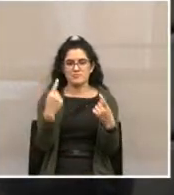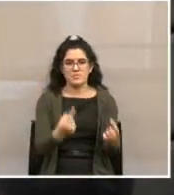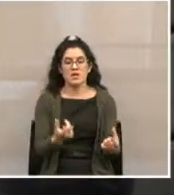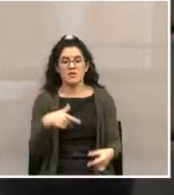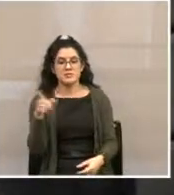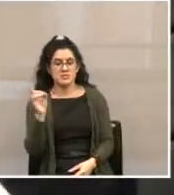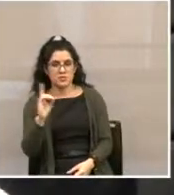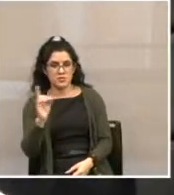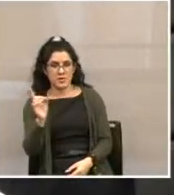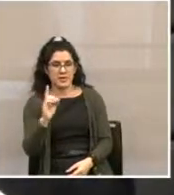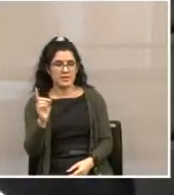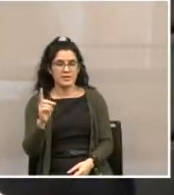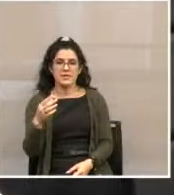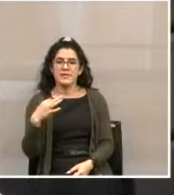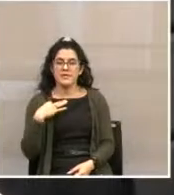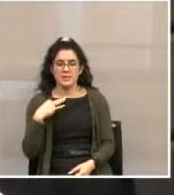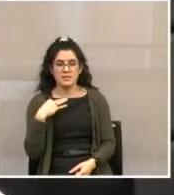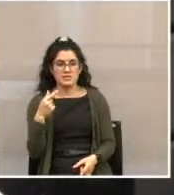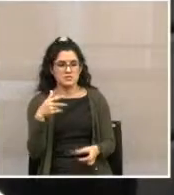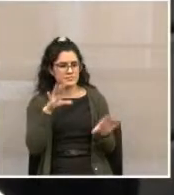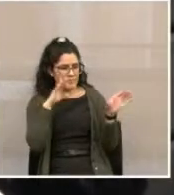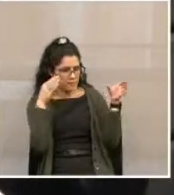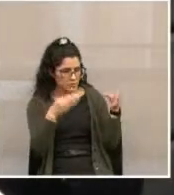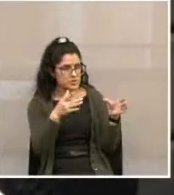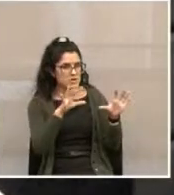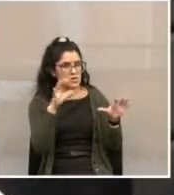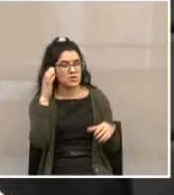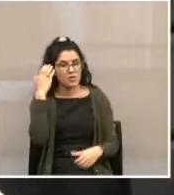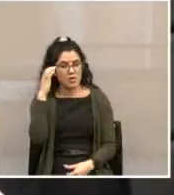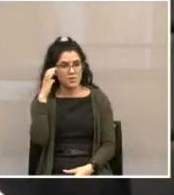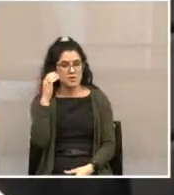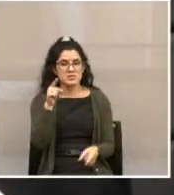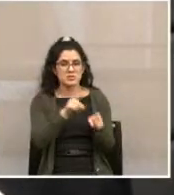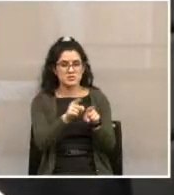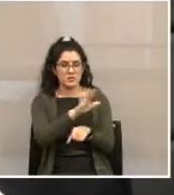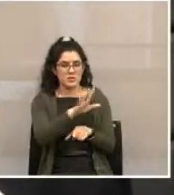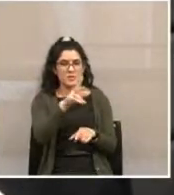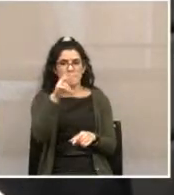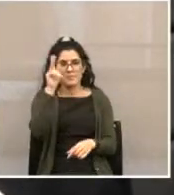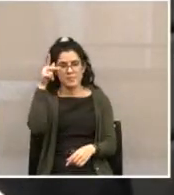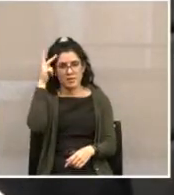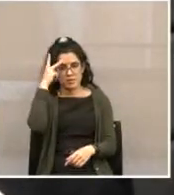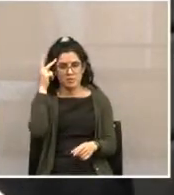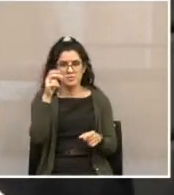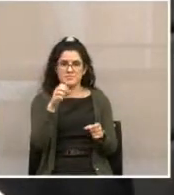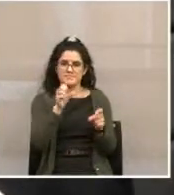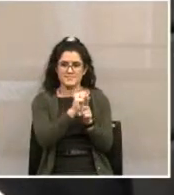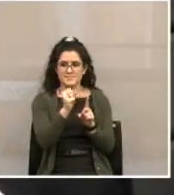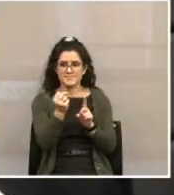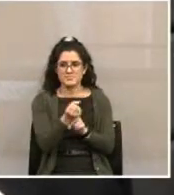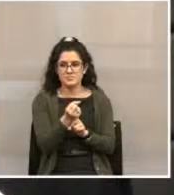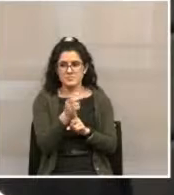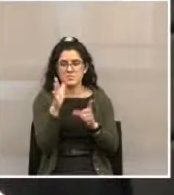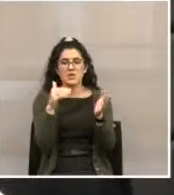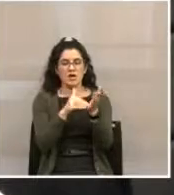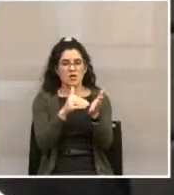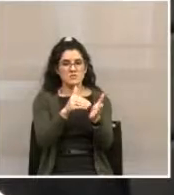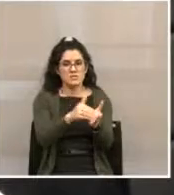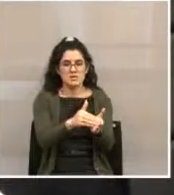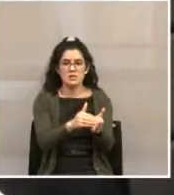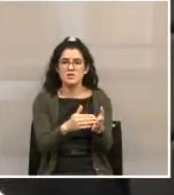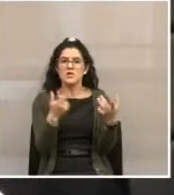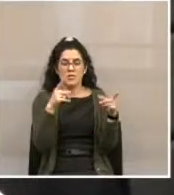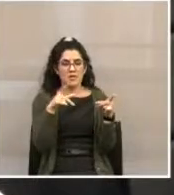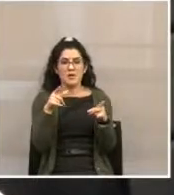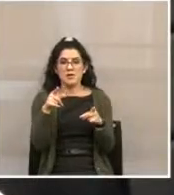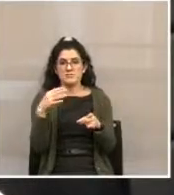candidates on U.S. policy toward Colombia and on that country's internal political situation. Often, they're cast as supporters